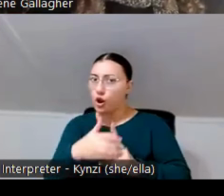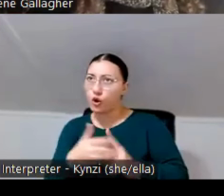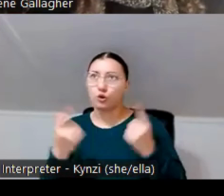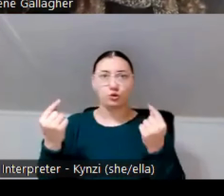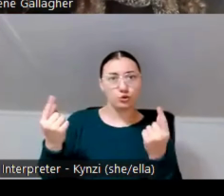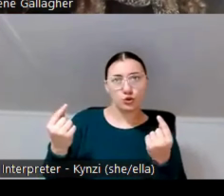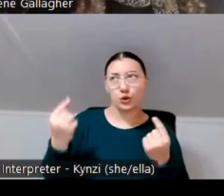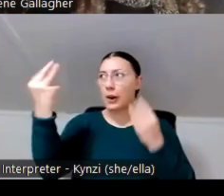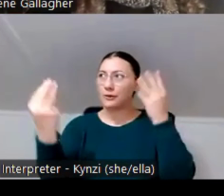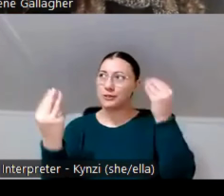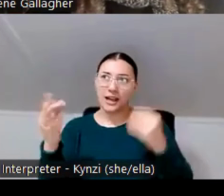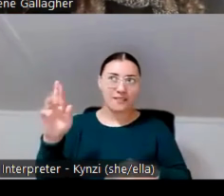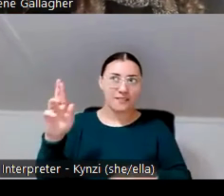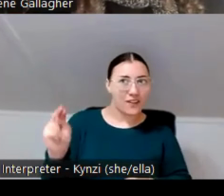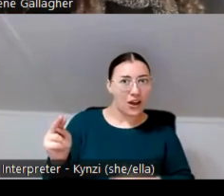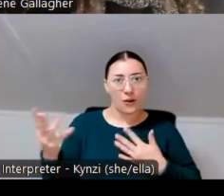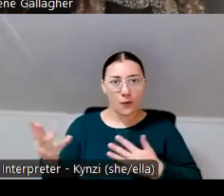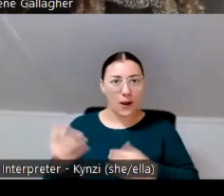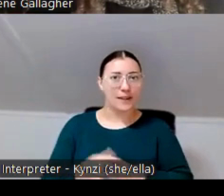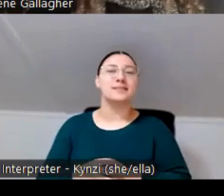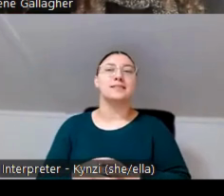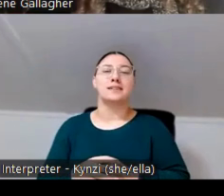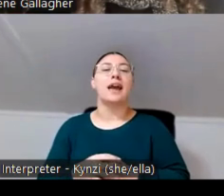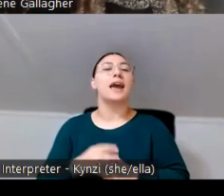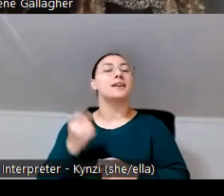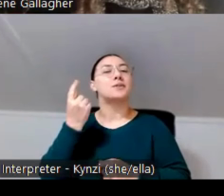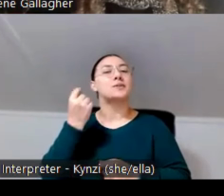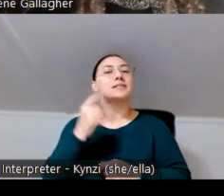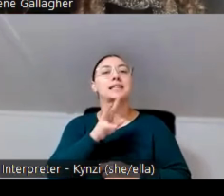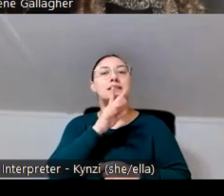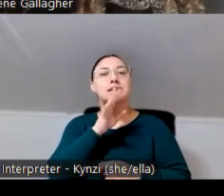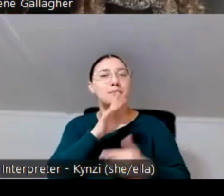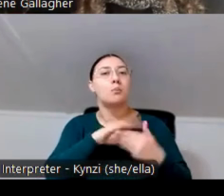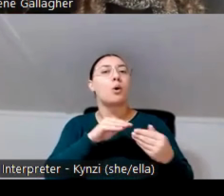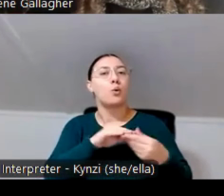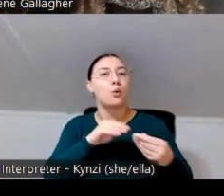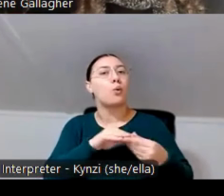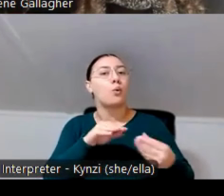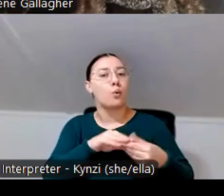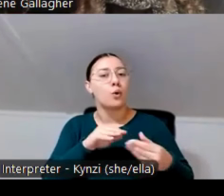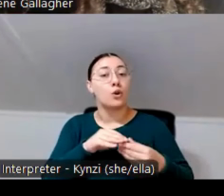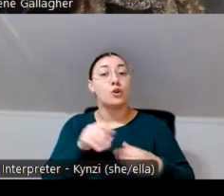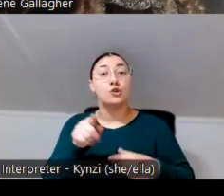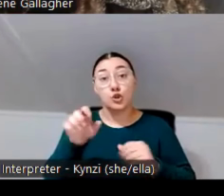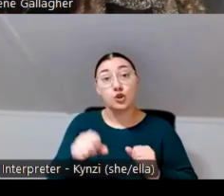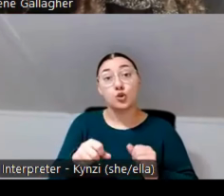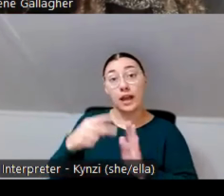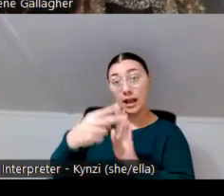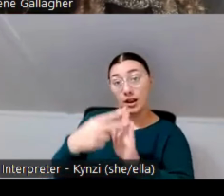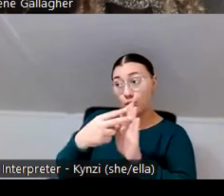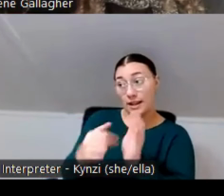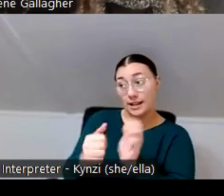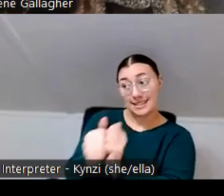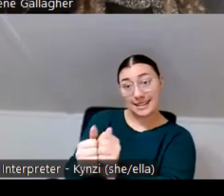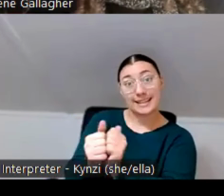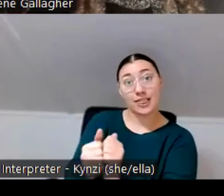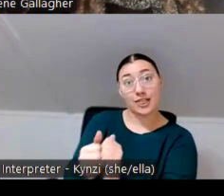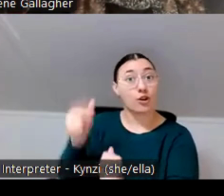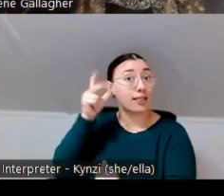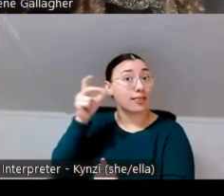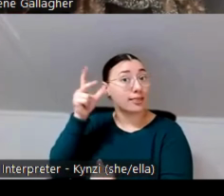and seasons that are narrated. So you can choose to read it with your child, or you